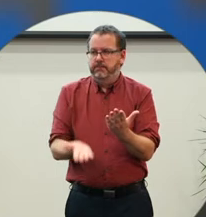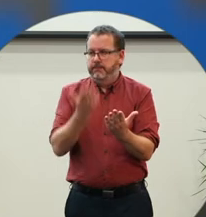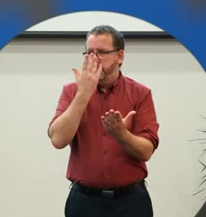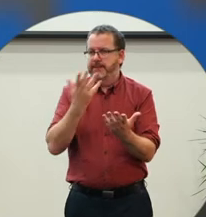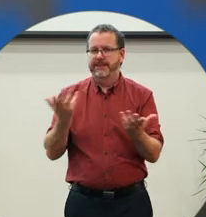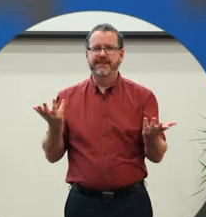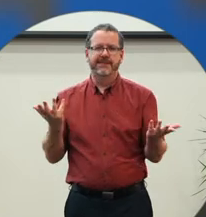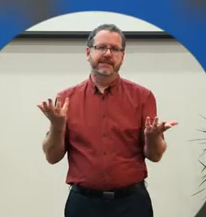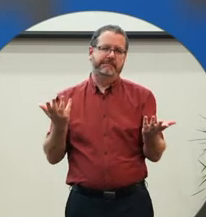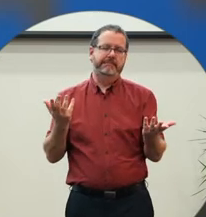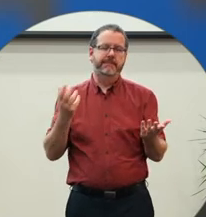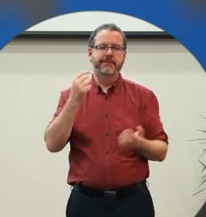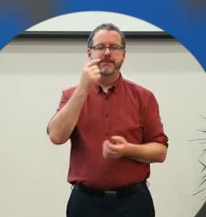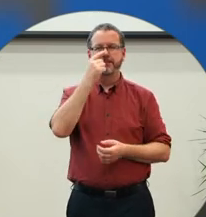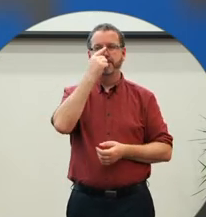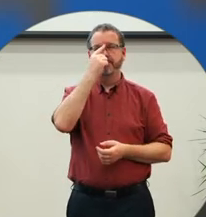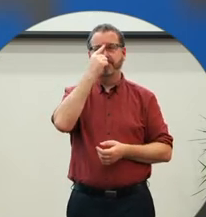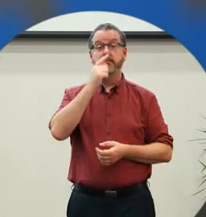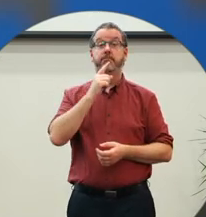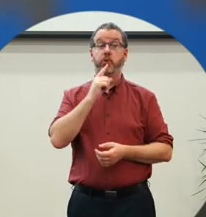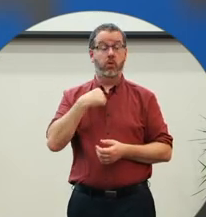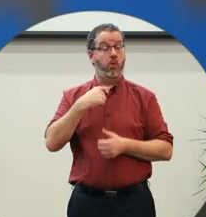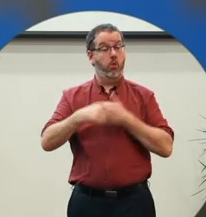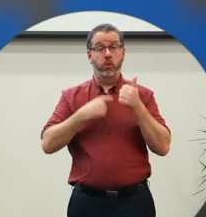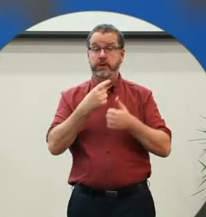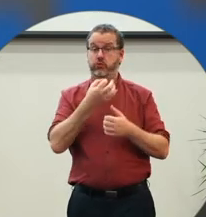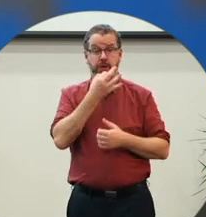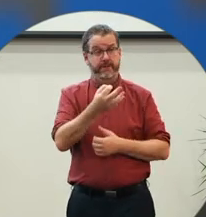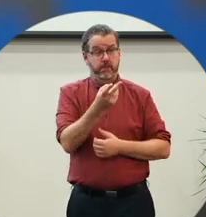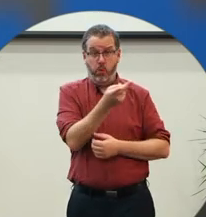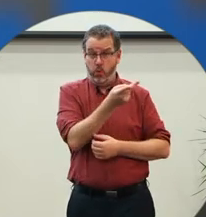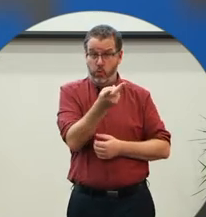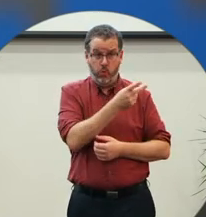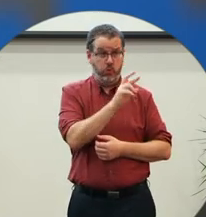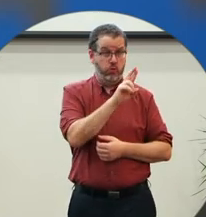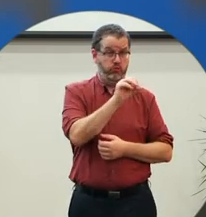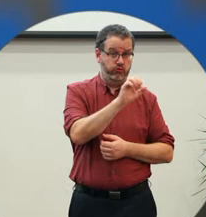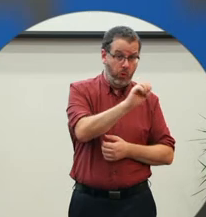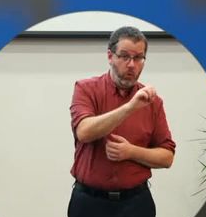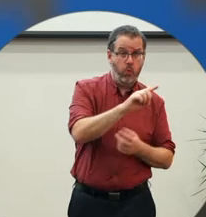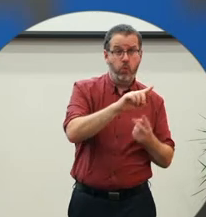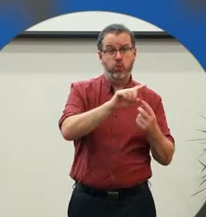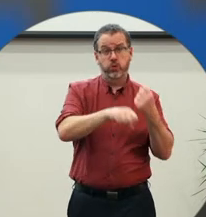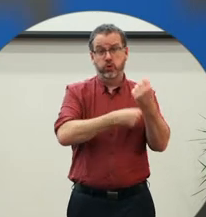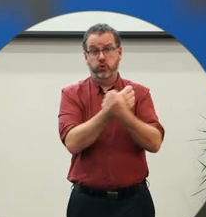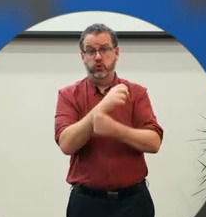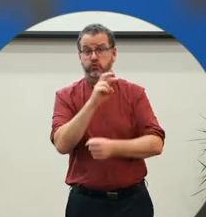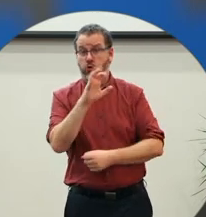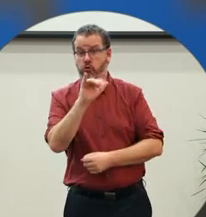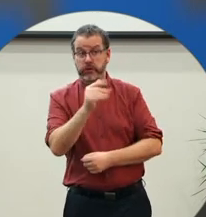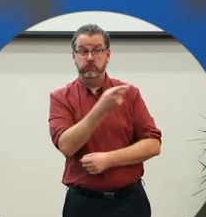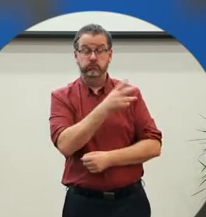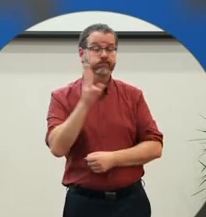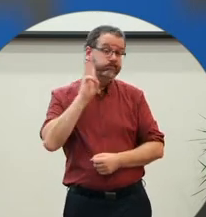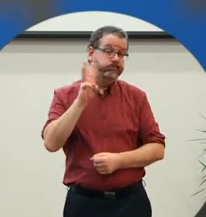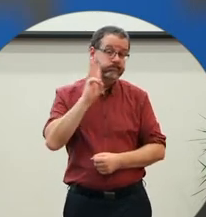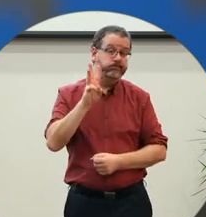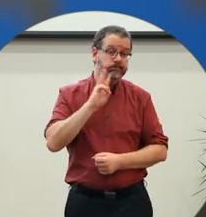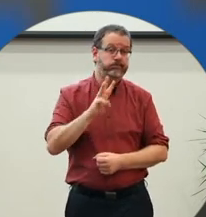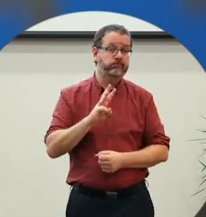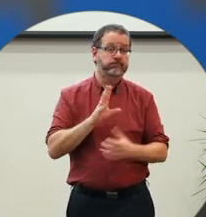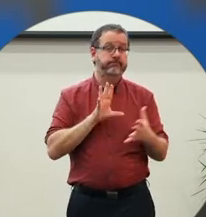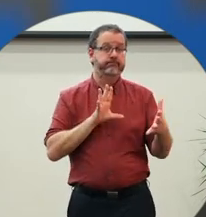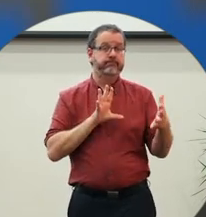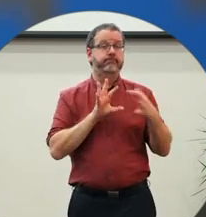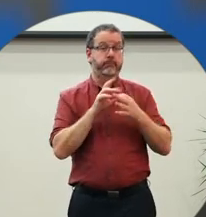know. But I'll always be grateful to both of them for being, for allowing me to do it. And Rory in particular